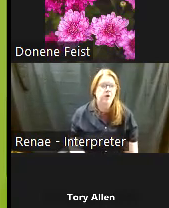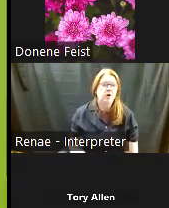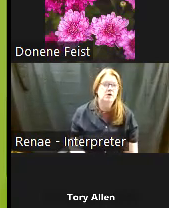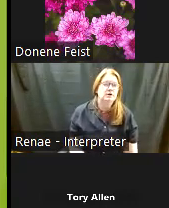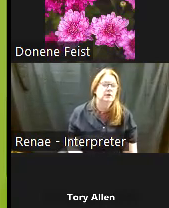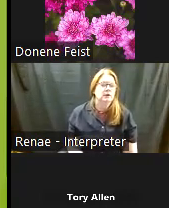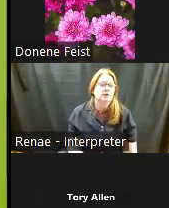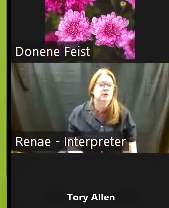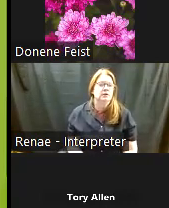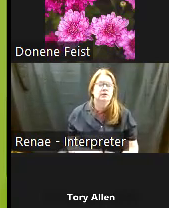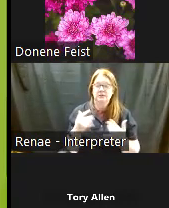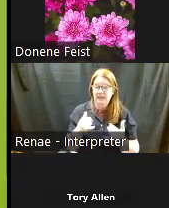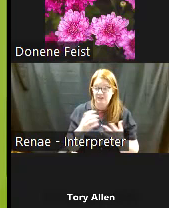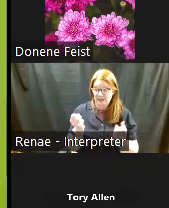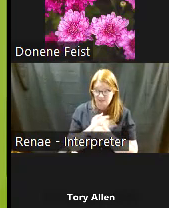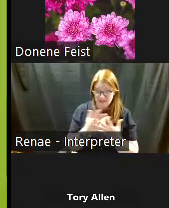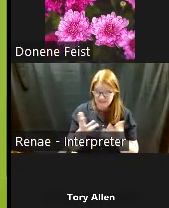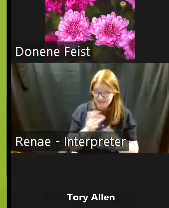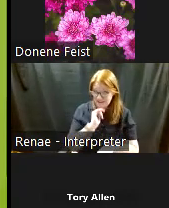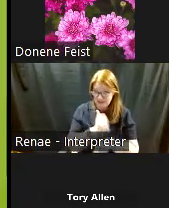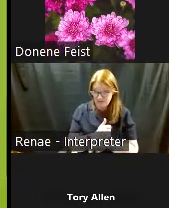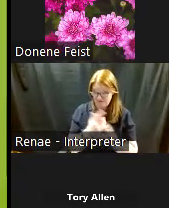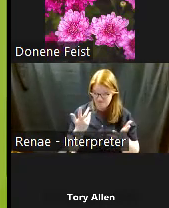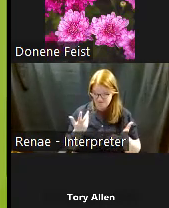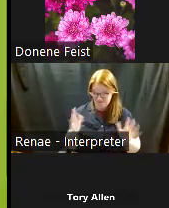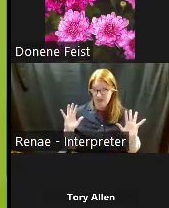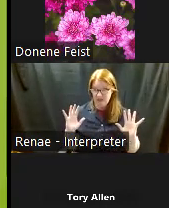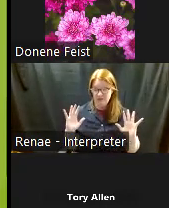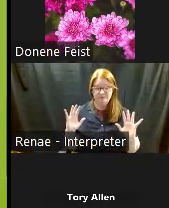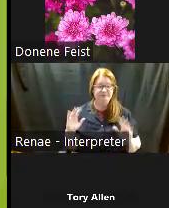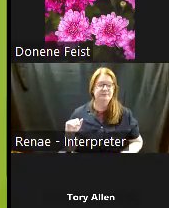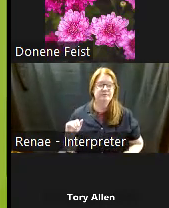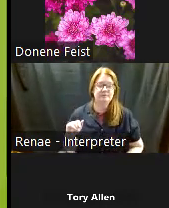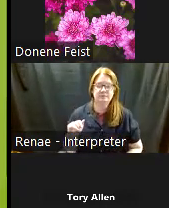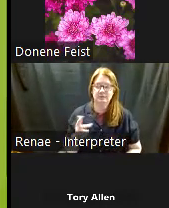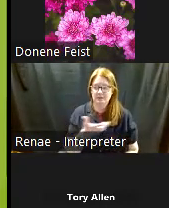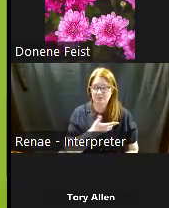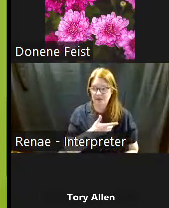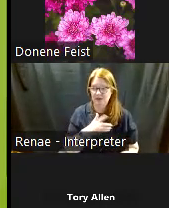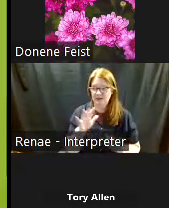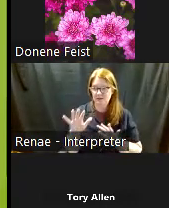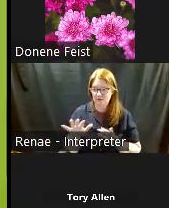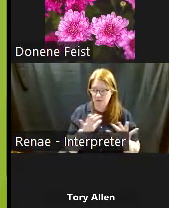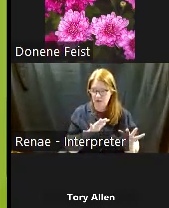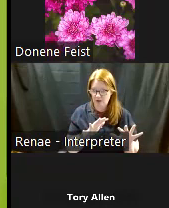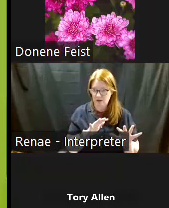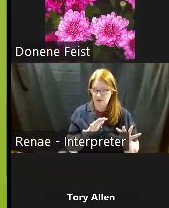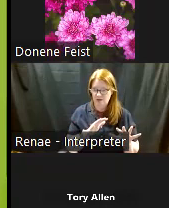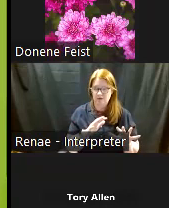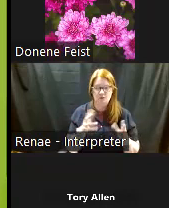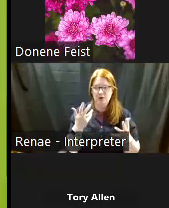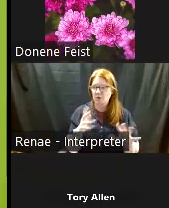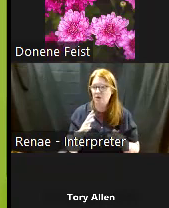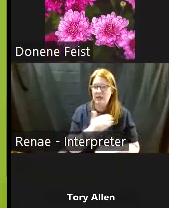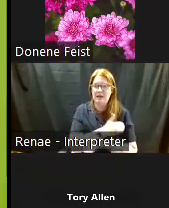So once we get everything set up on the baby and we're connected to the computer, we wait until baby is calm enough that there's not a lot of muscle movement, like I was just talking